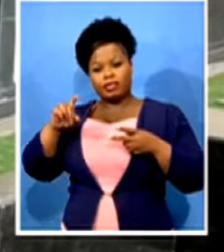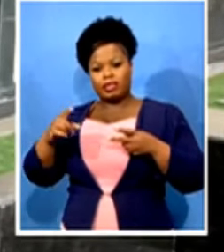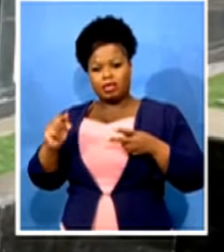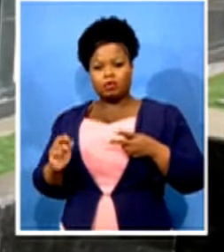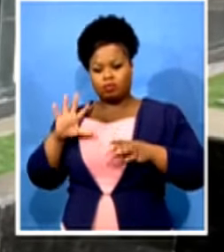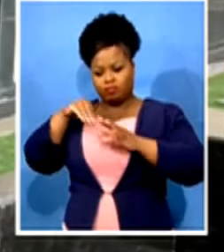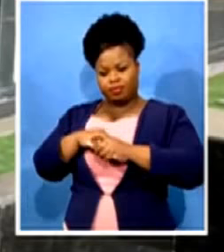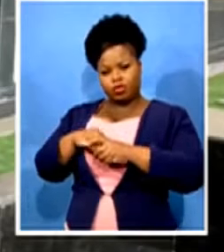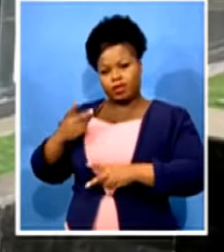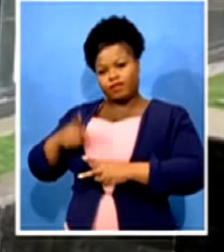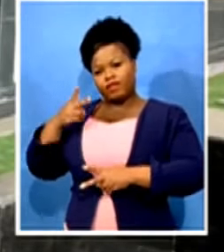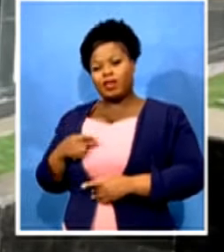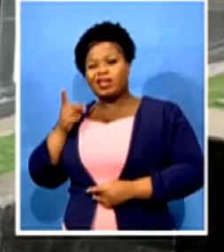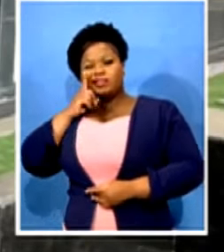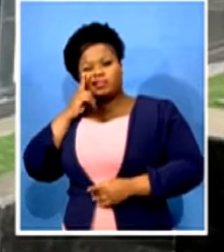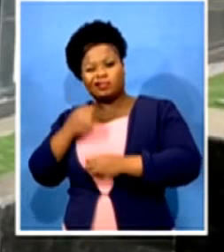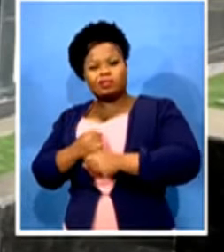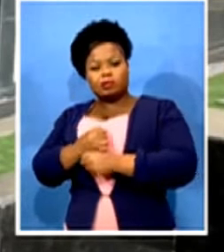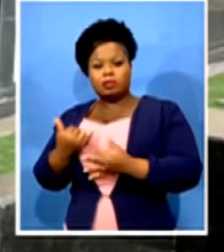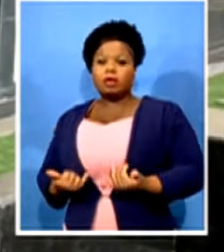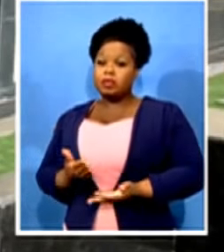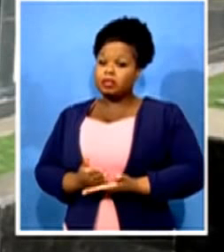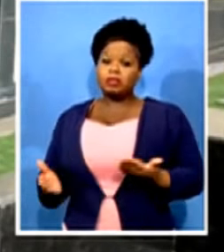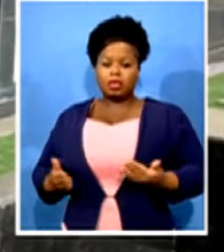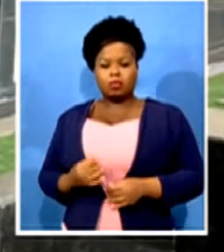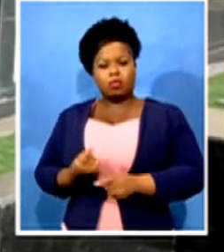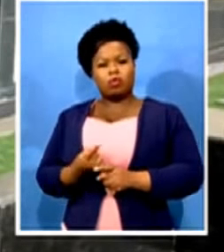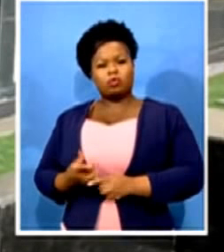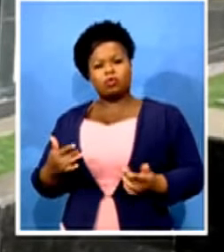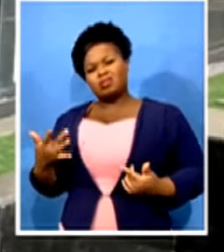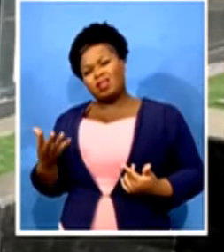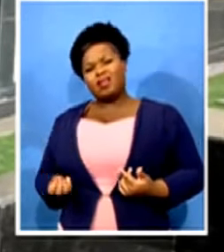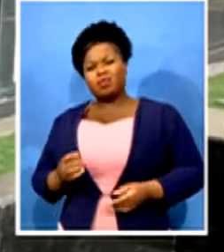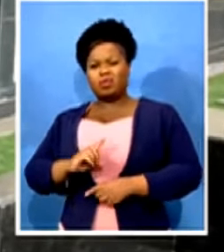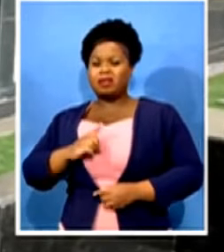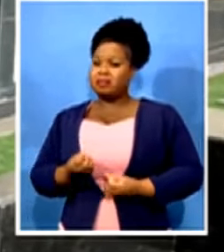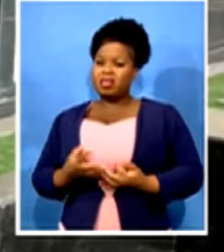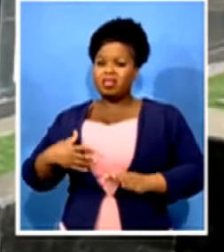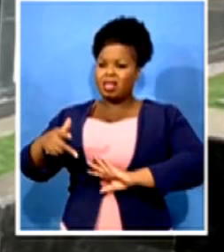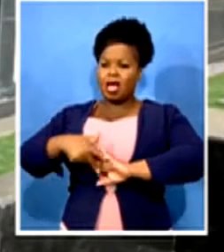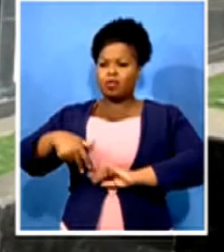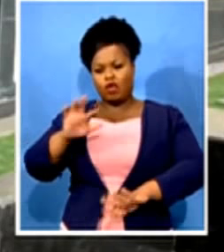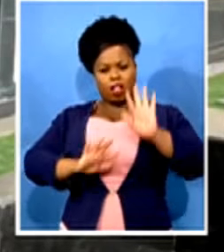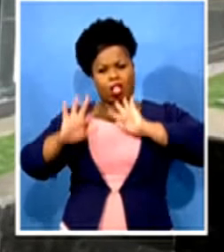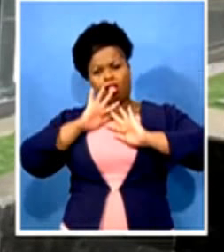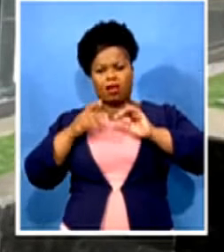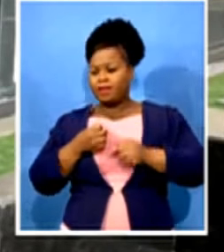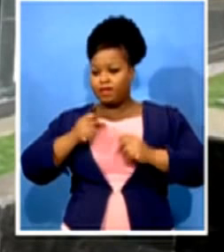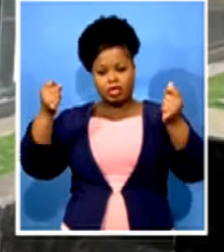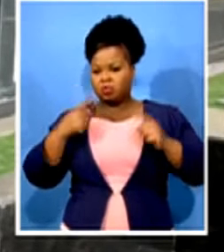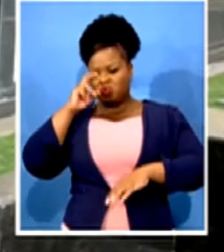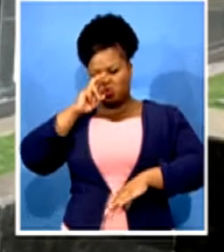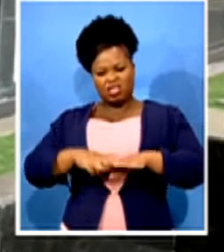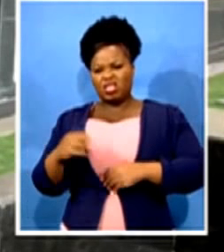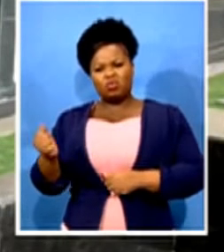But there is some unease surrounding that because many people say that the approval was hasty. There was no need for India to deploy 2 vaccines when there